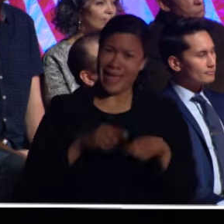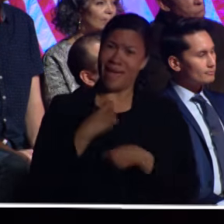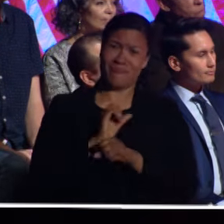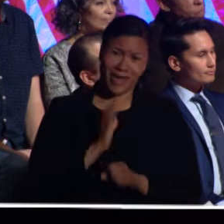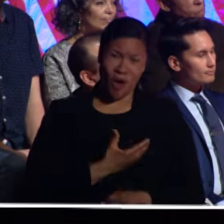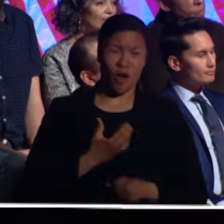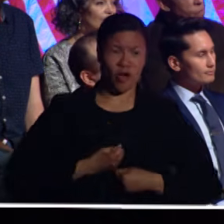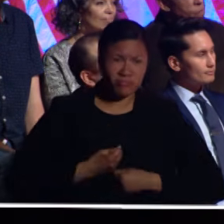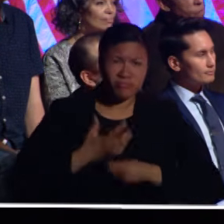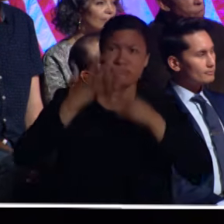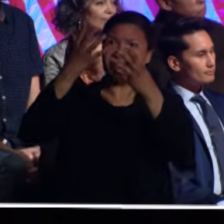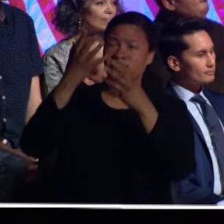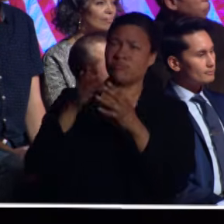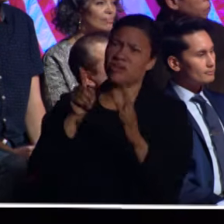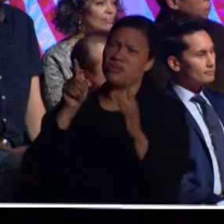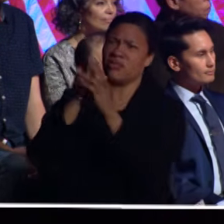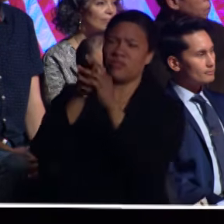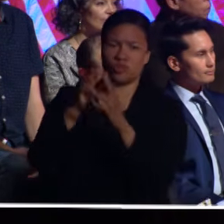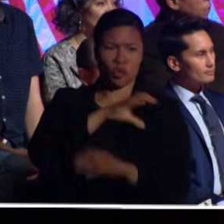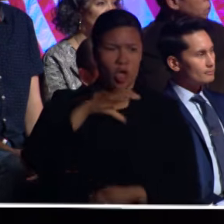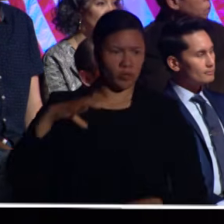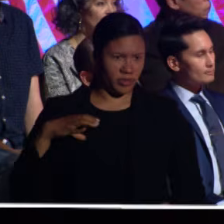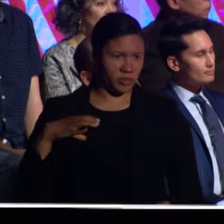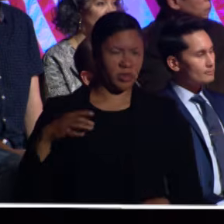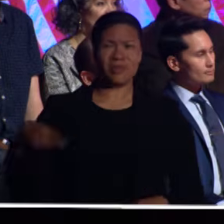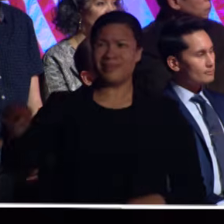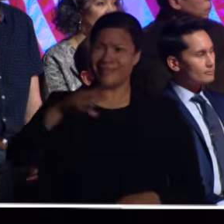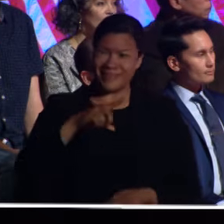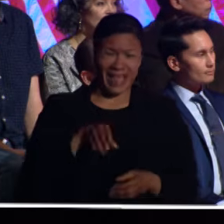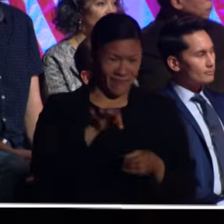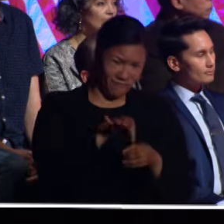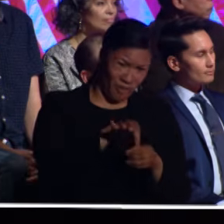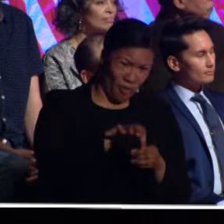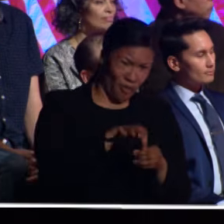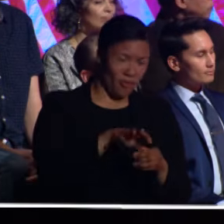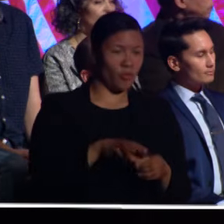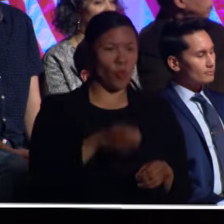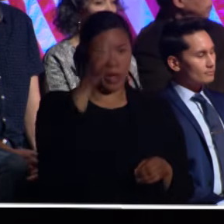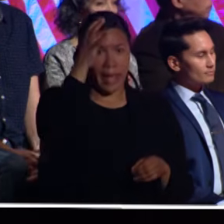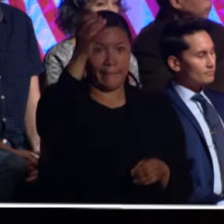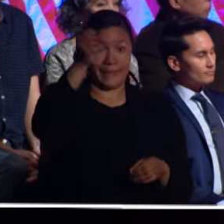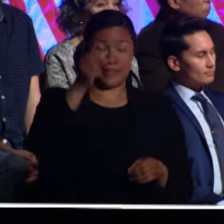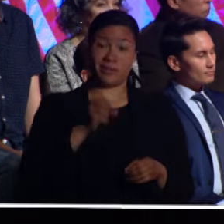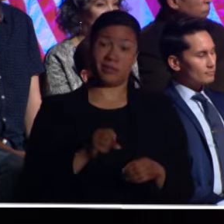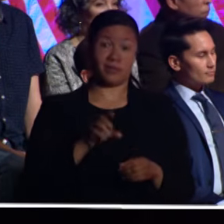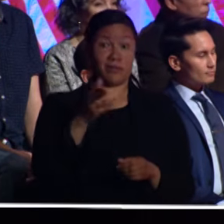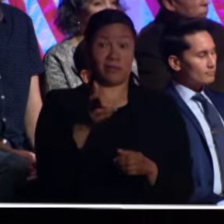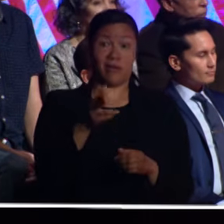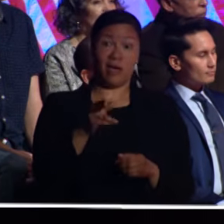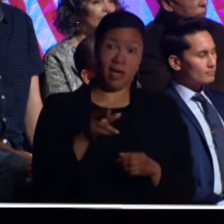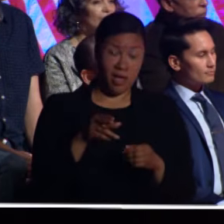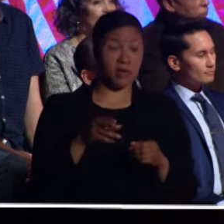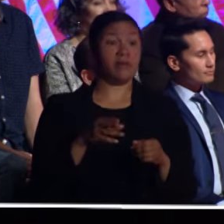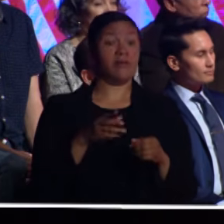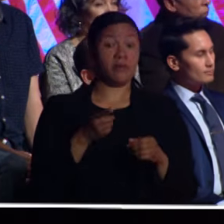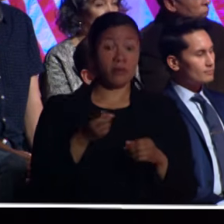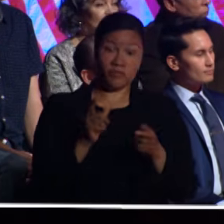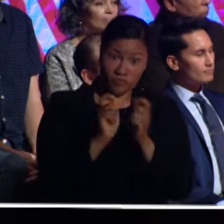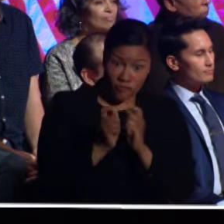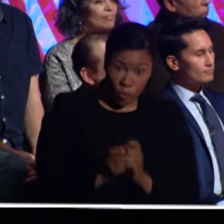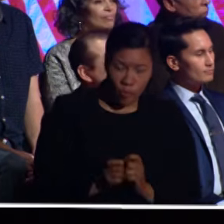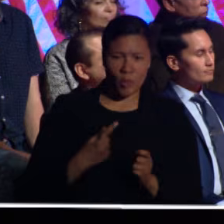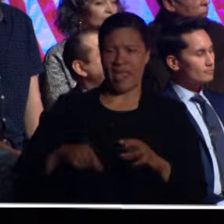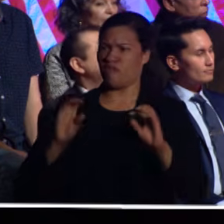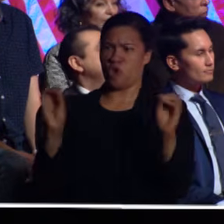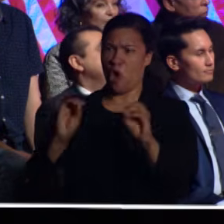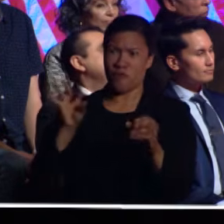voices heard. When Congress votes on common sense gun reforms, we don't have a single vote representing D.C.